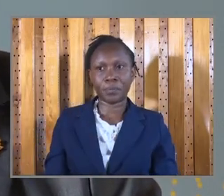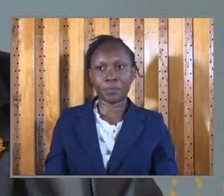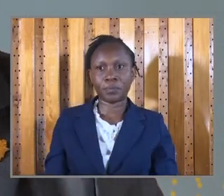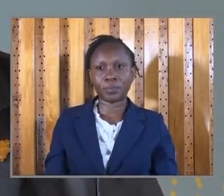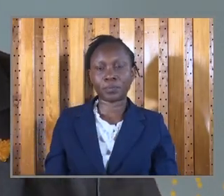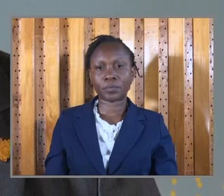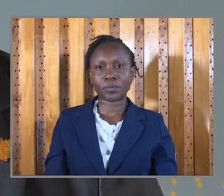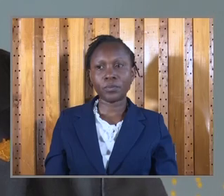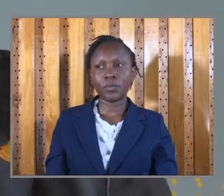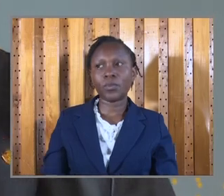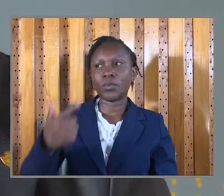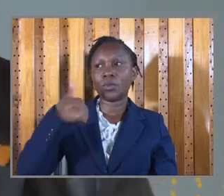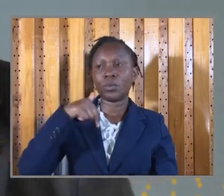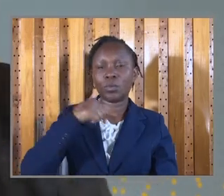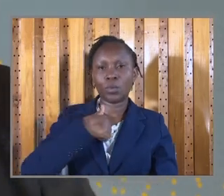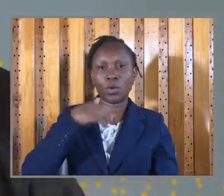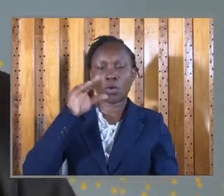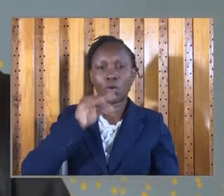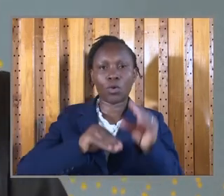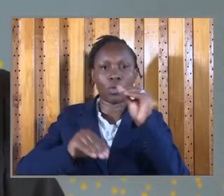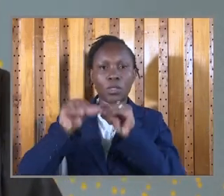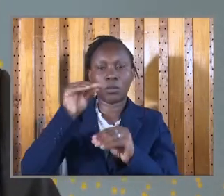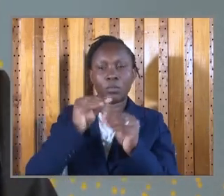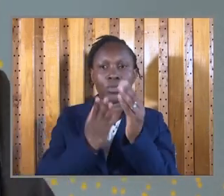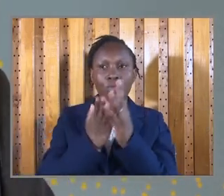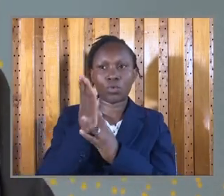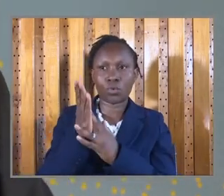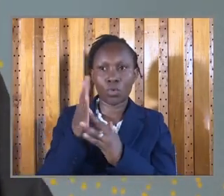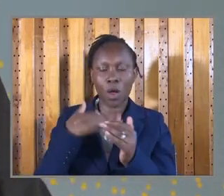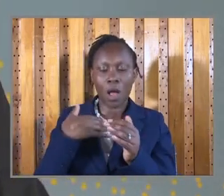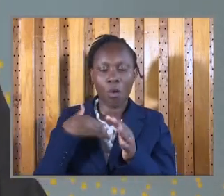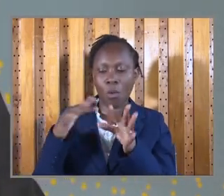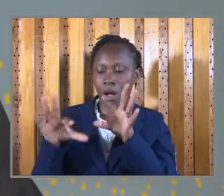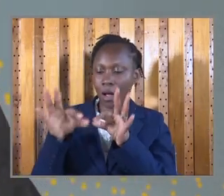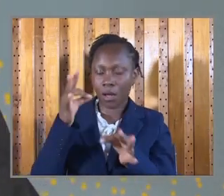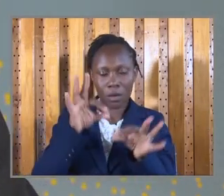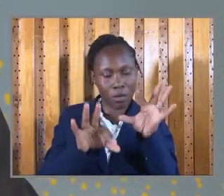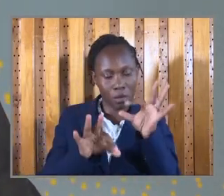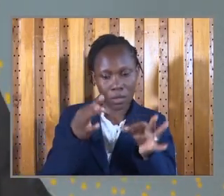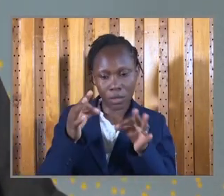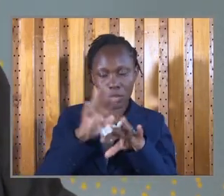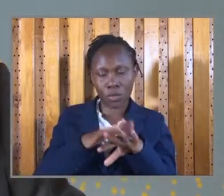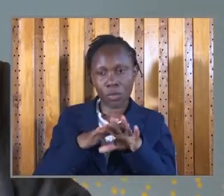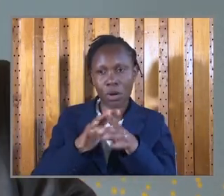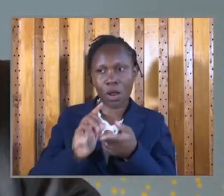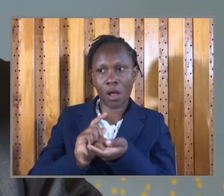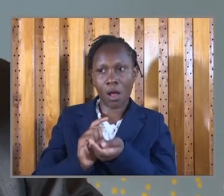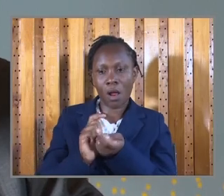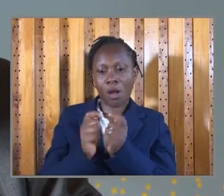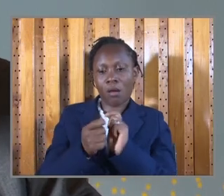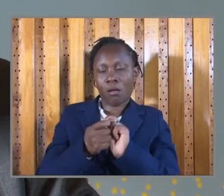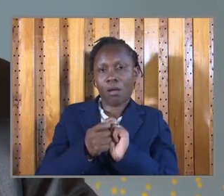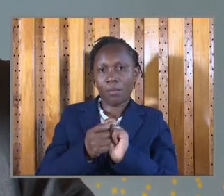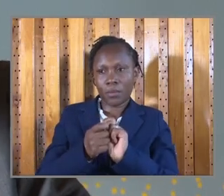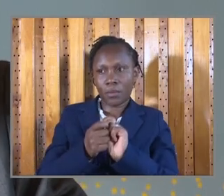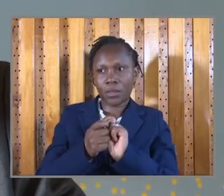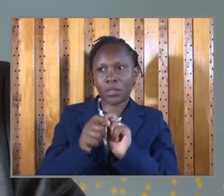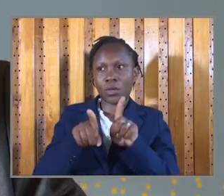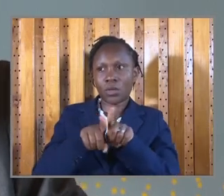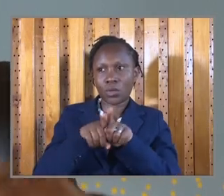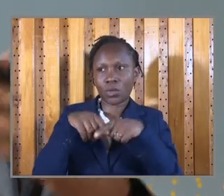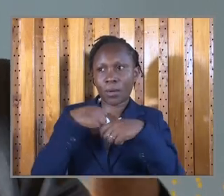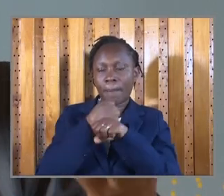We are contributing through our analysis to build the vital pipeline of adaptation investment that make Africa